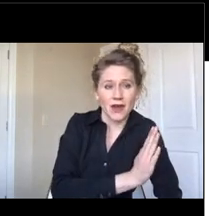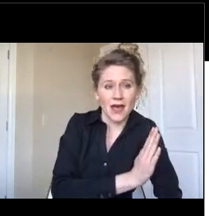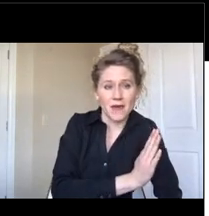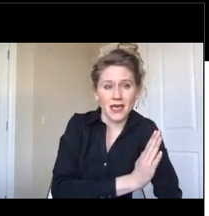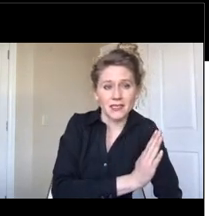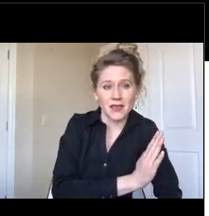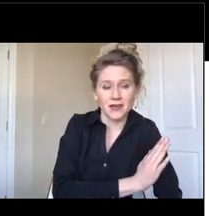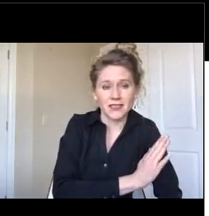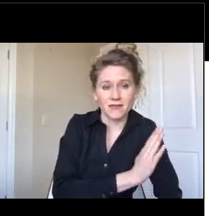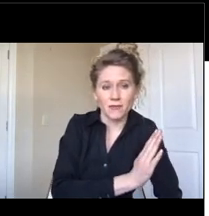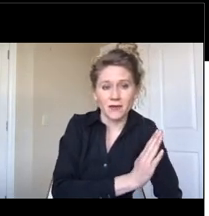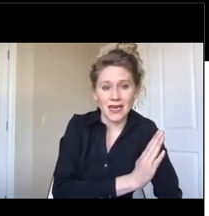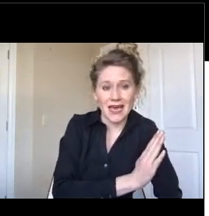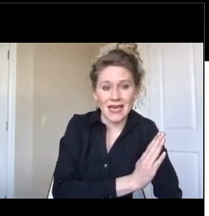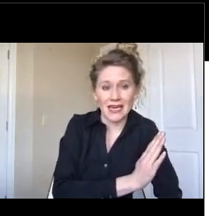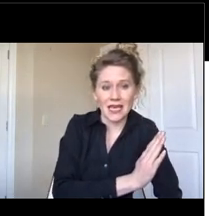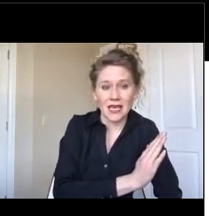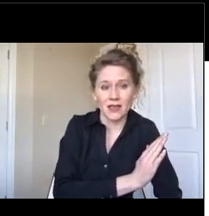2008, we know what happened. You're at a